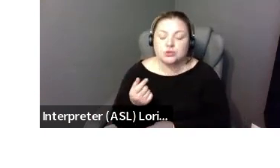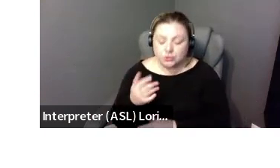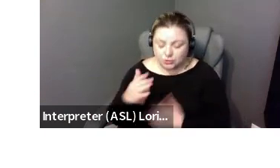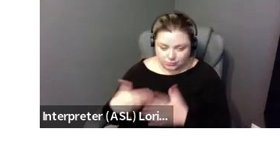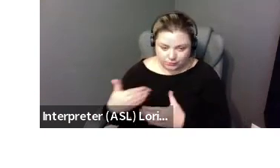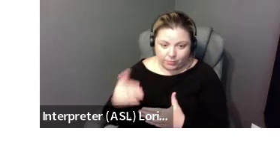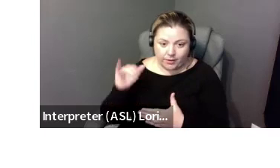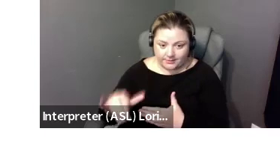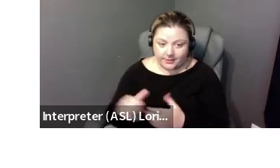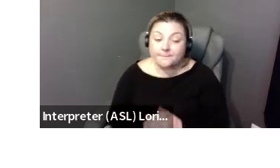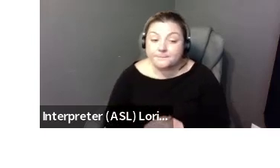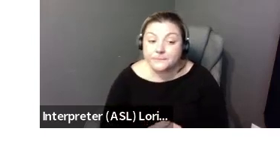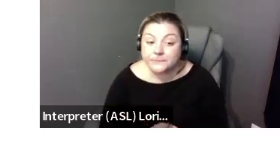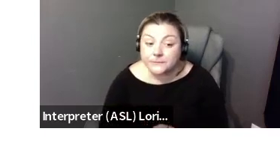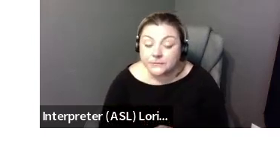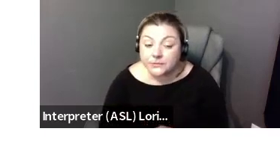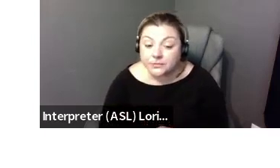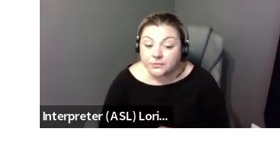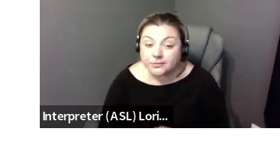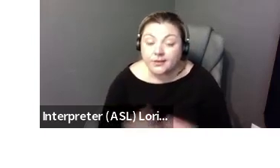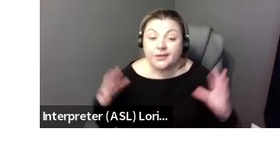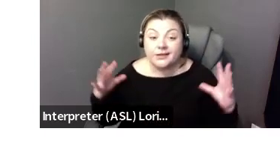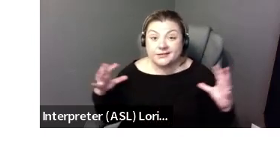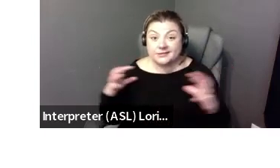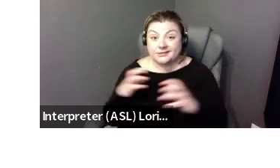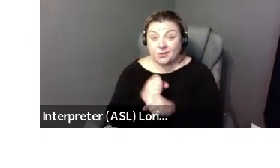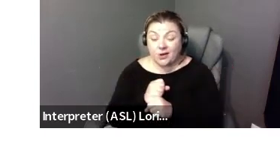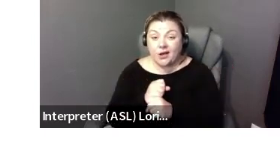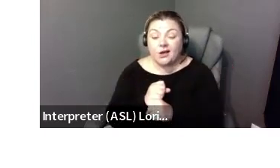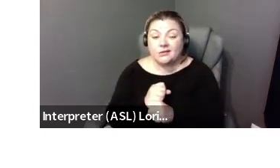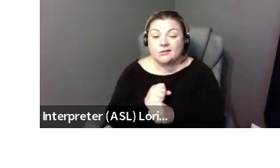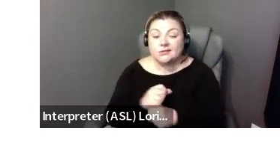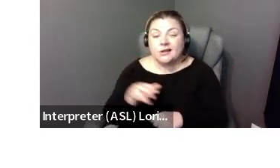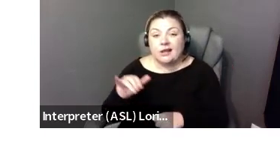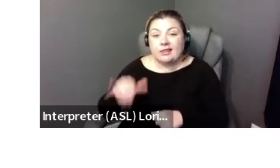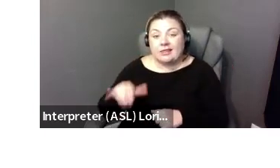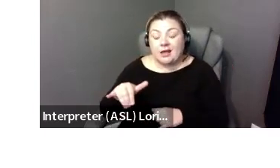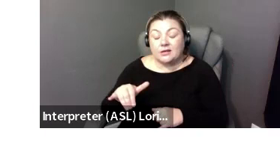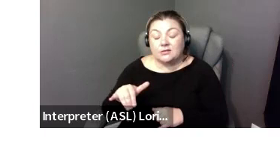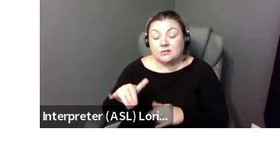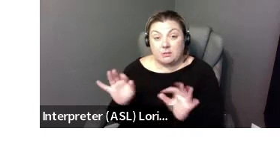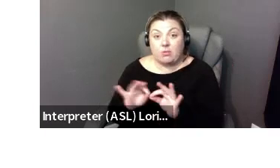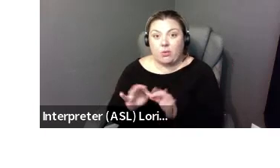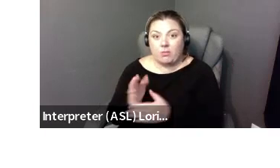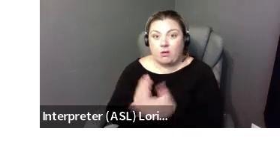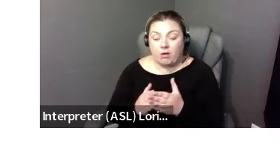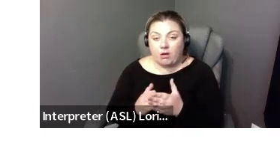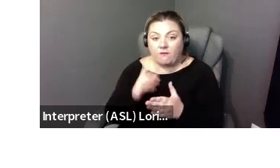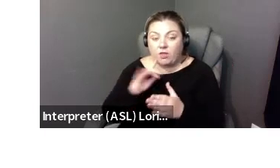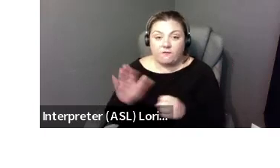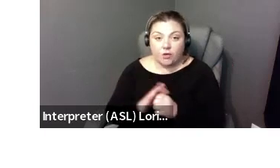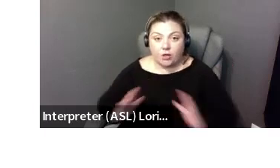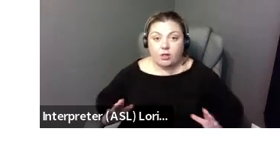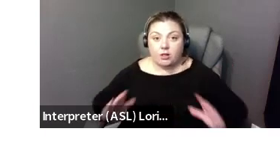process. In short, this is perhaps the most important component of this whole framework. And in this process,